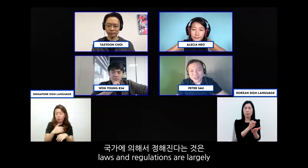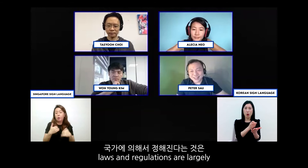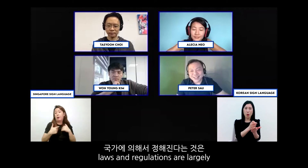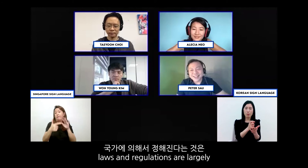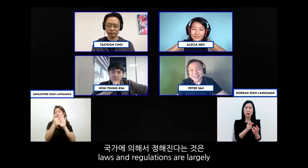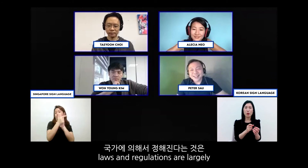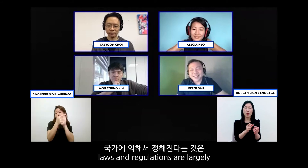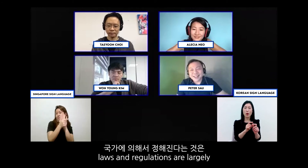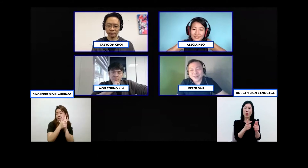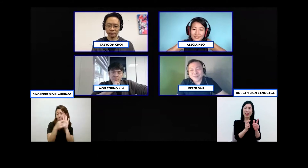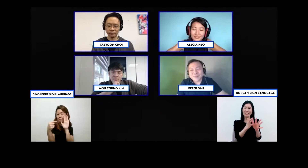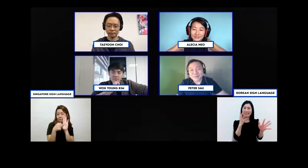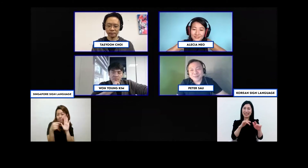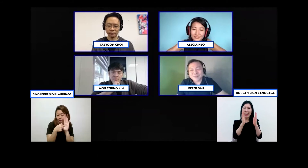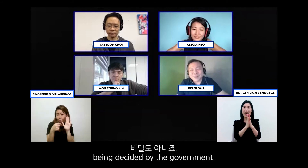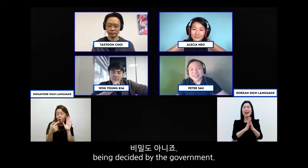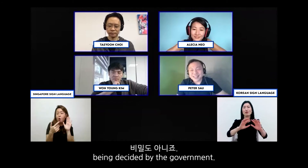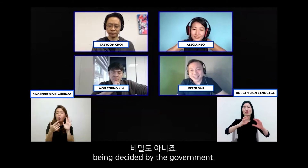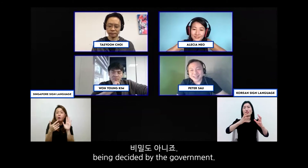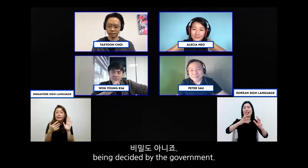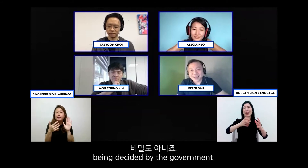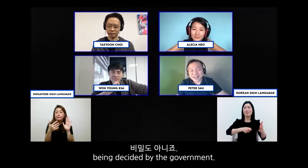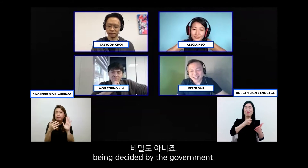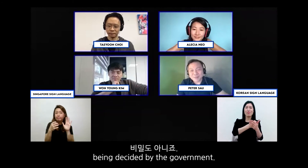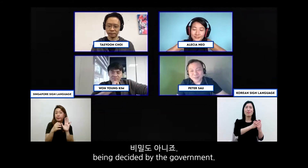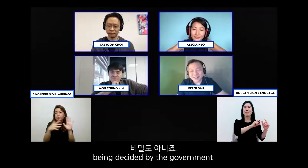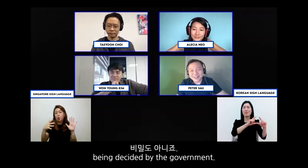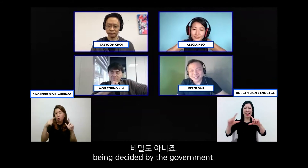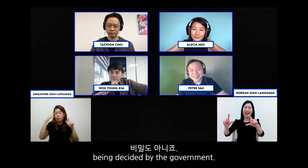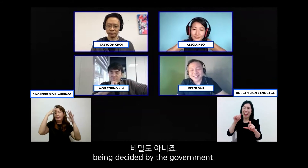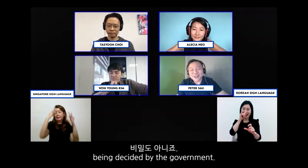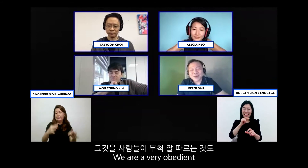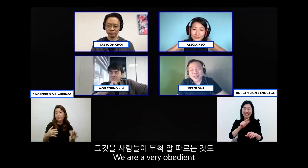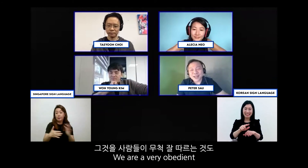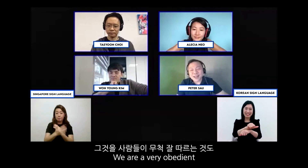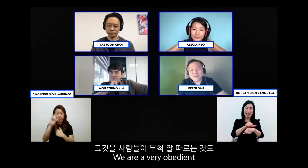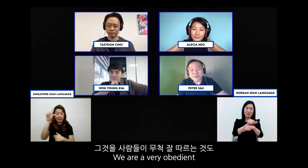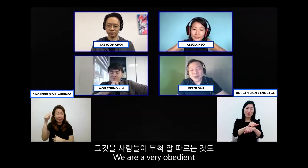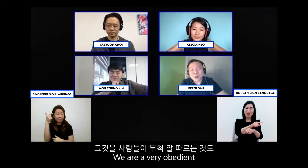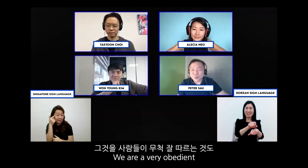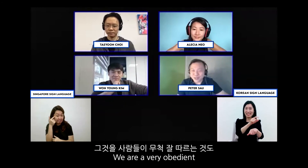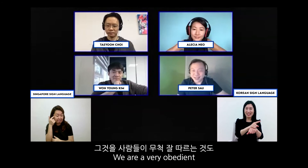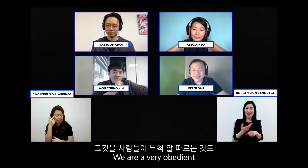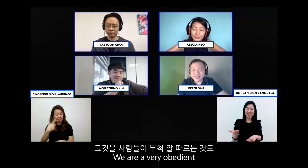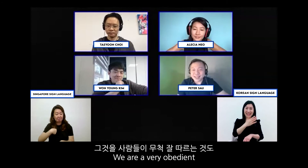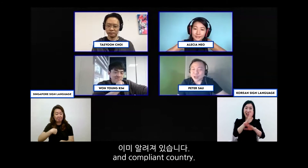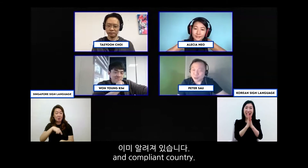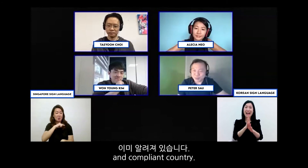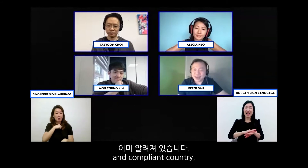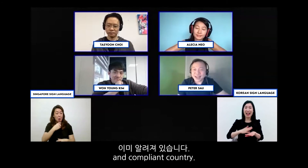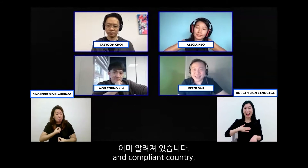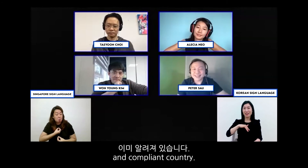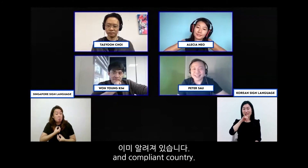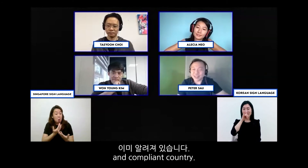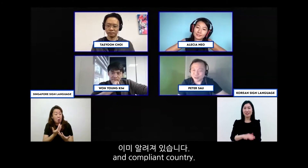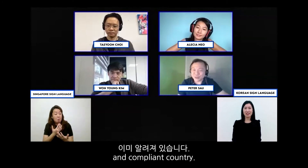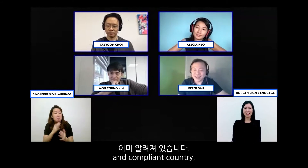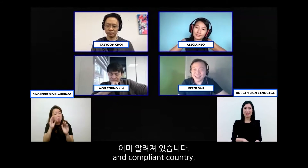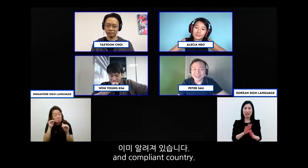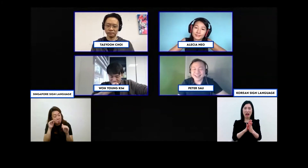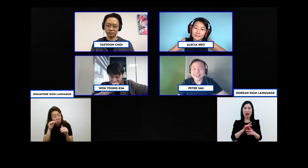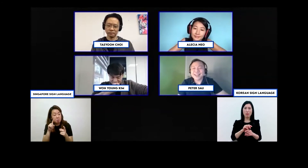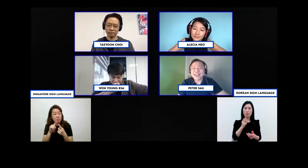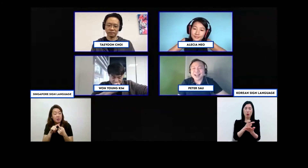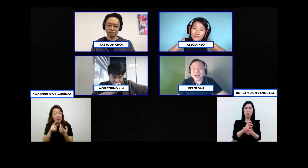are largely being decided by the government. We are a very obedient and compliant